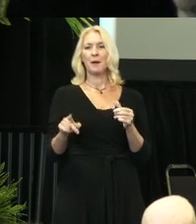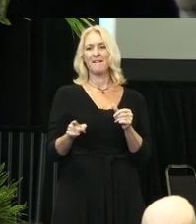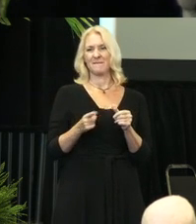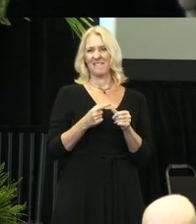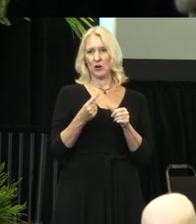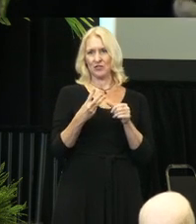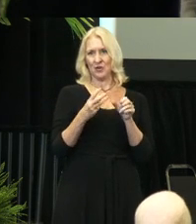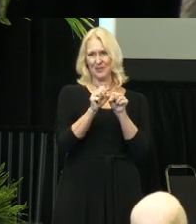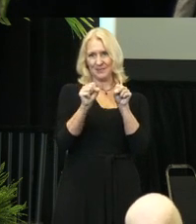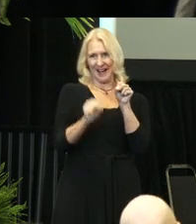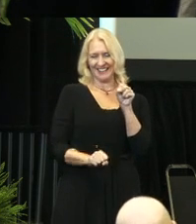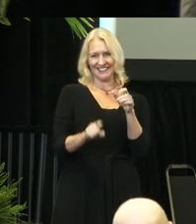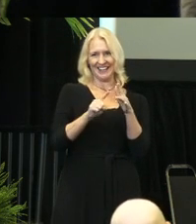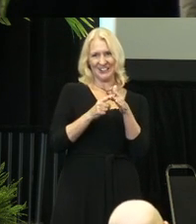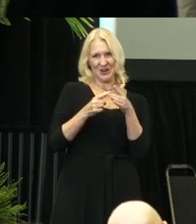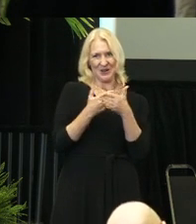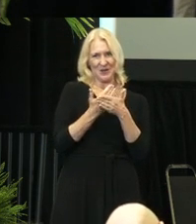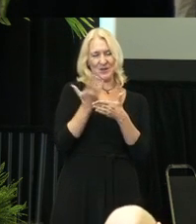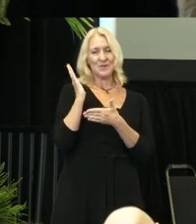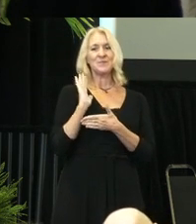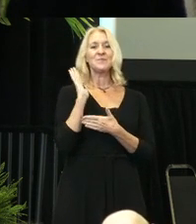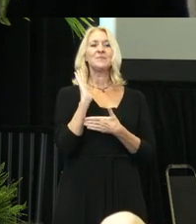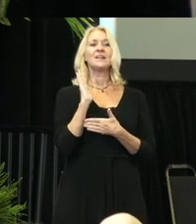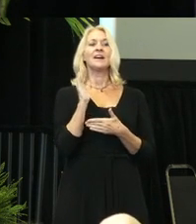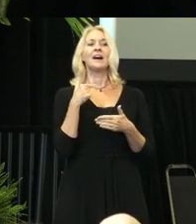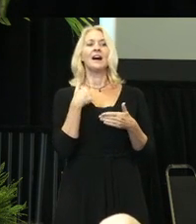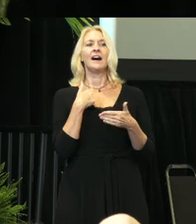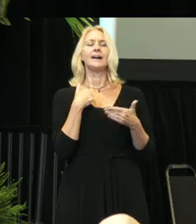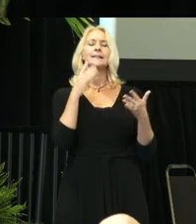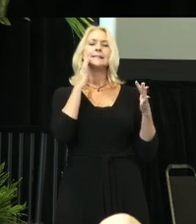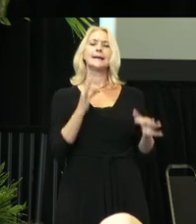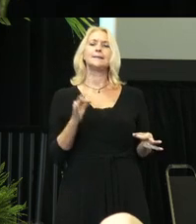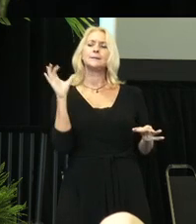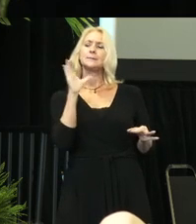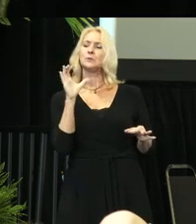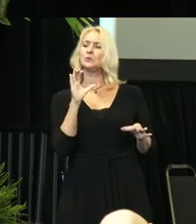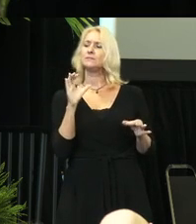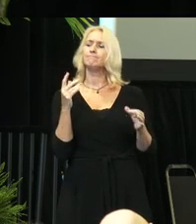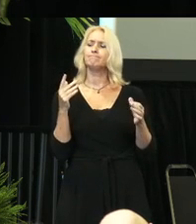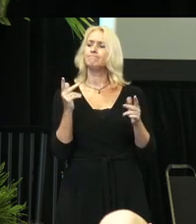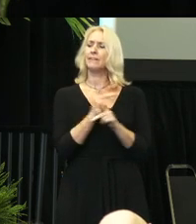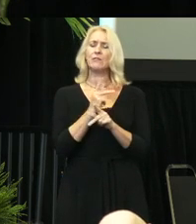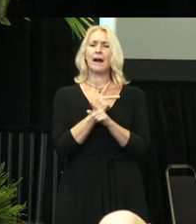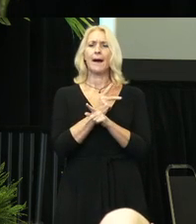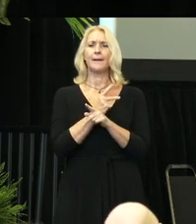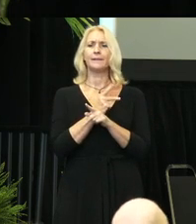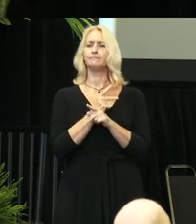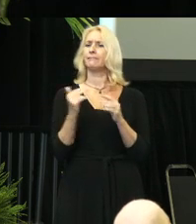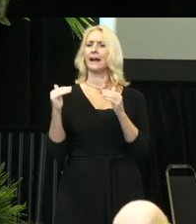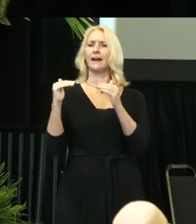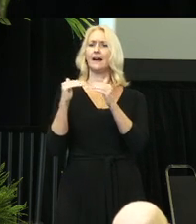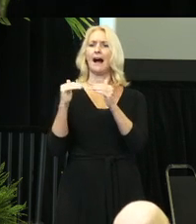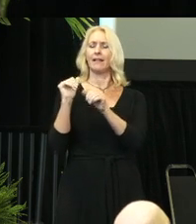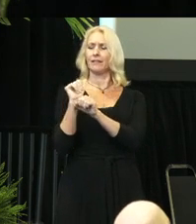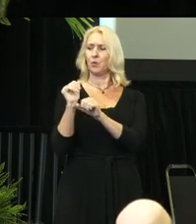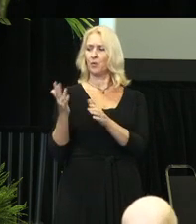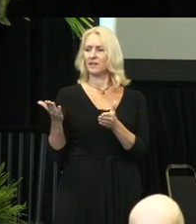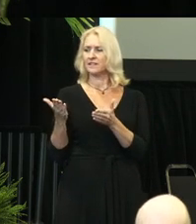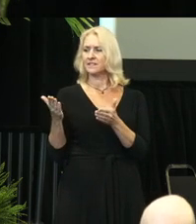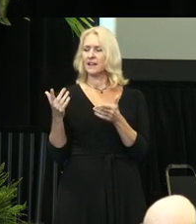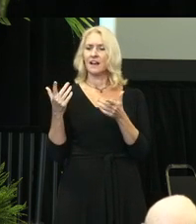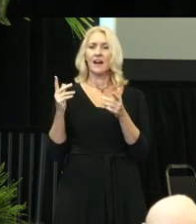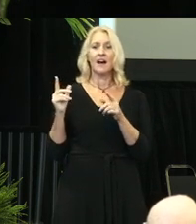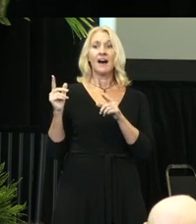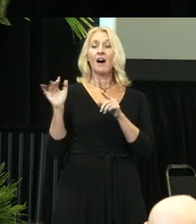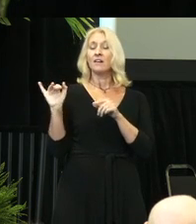I was just starting out, I made it a point to explore what my colleagues were passionate about. I reached out to faculty, student